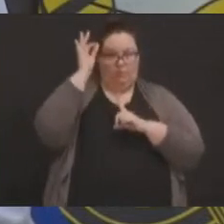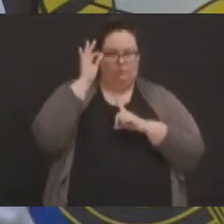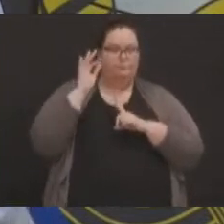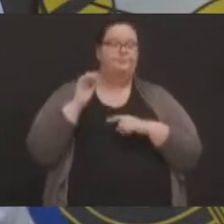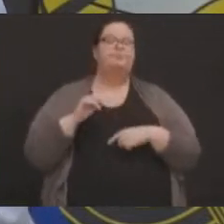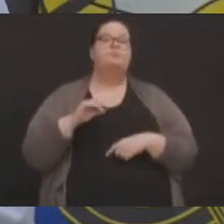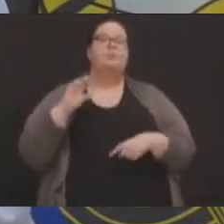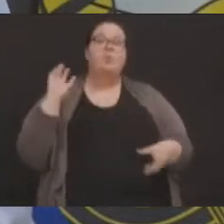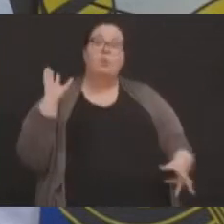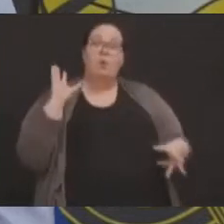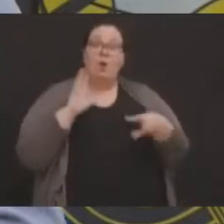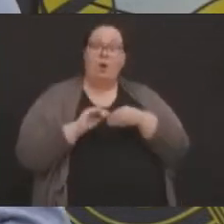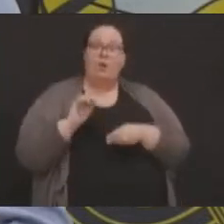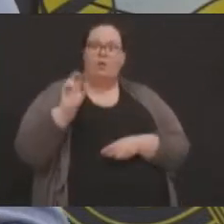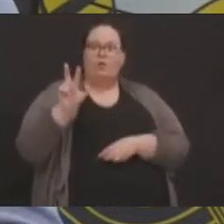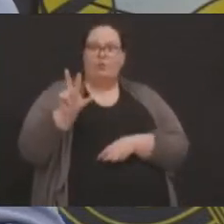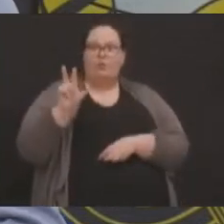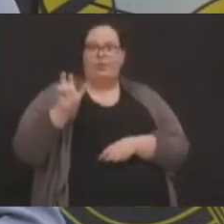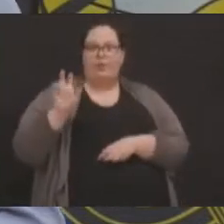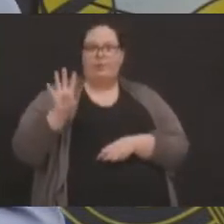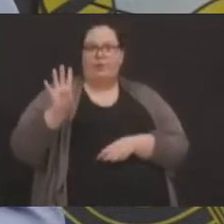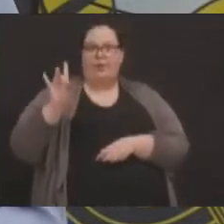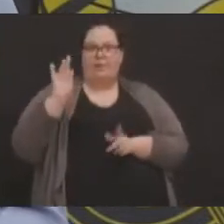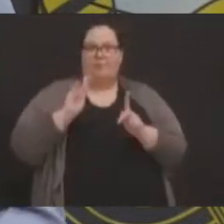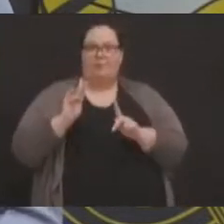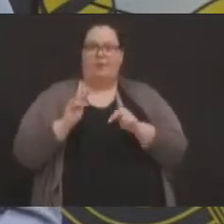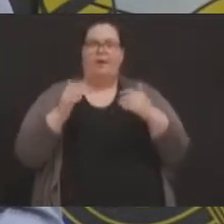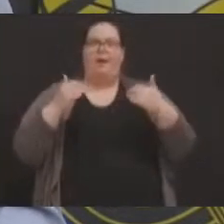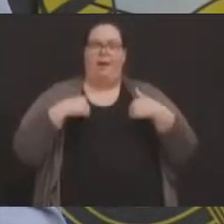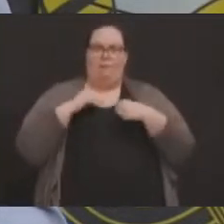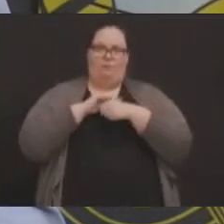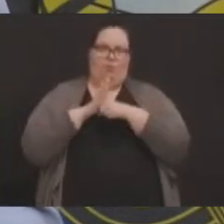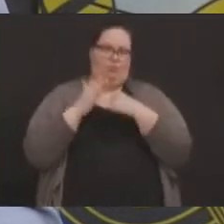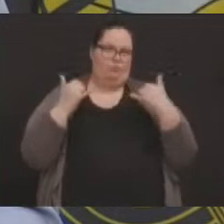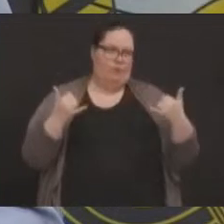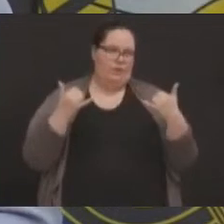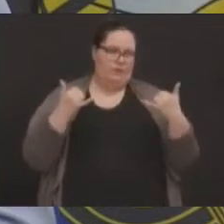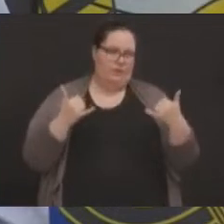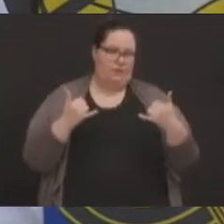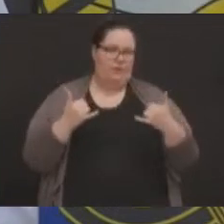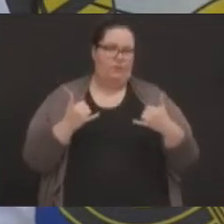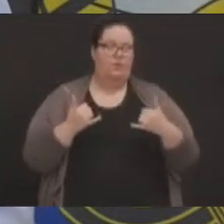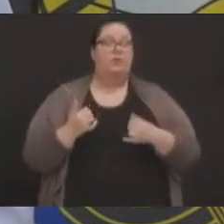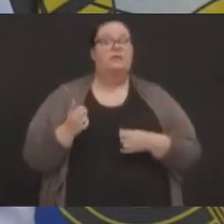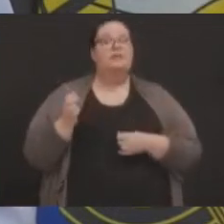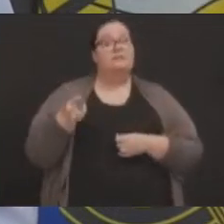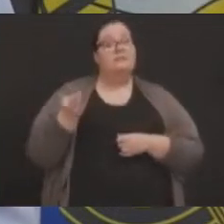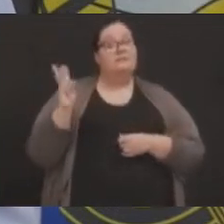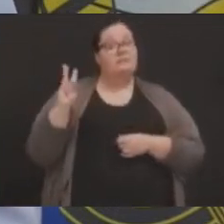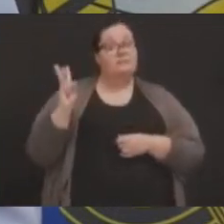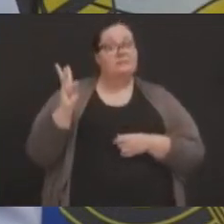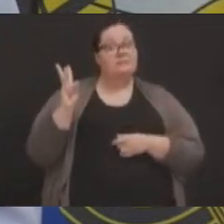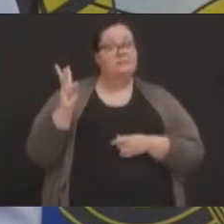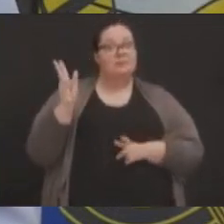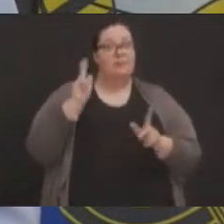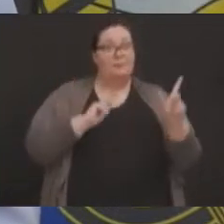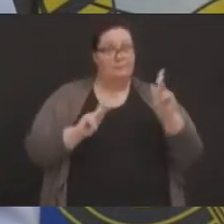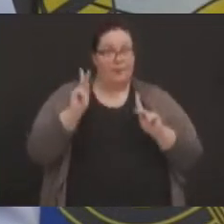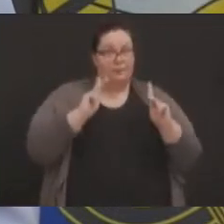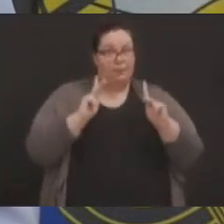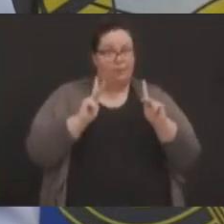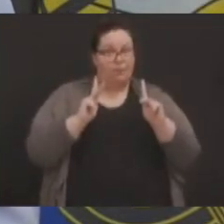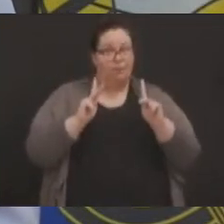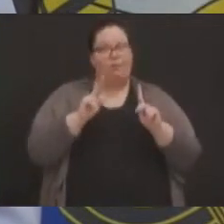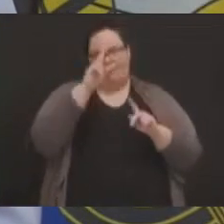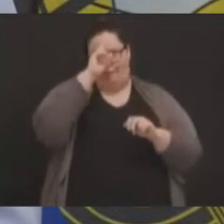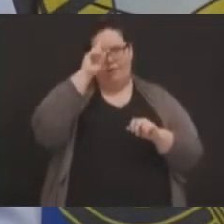who require intensive care. And again, I ask that you keep every New Brunswicker whose lives have been touched by COVID-19 in your thoughts